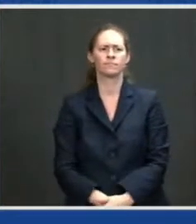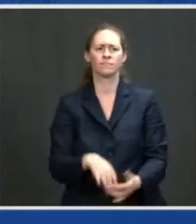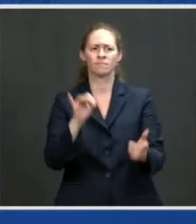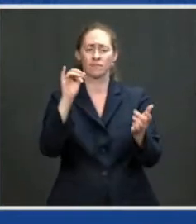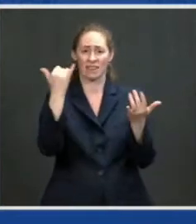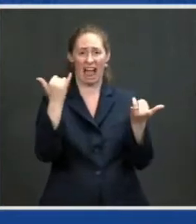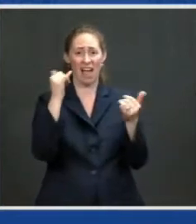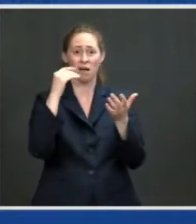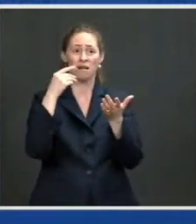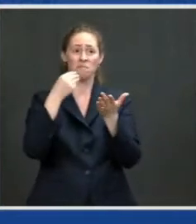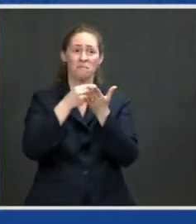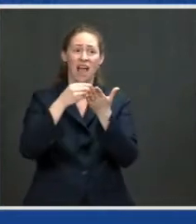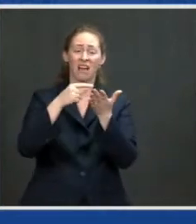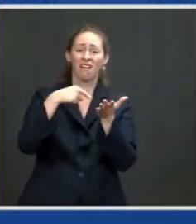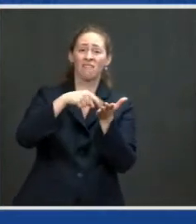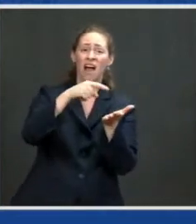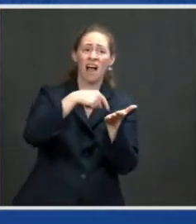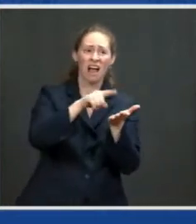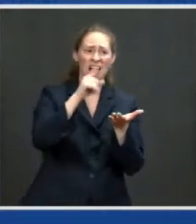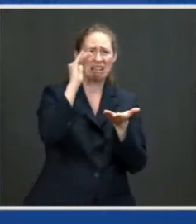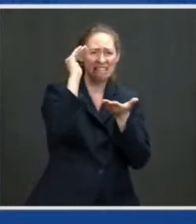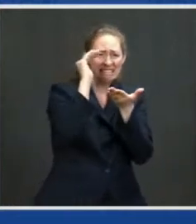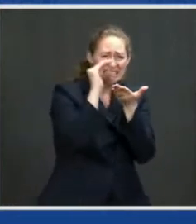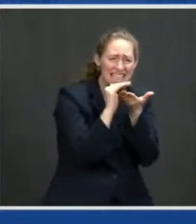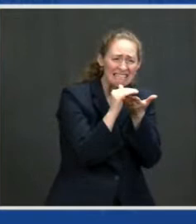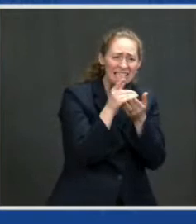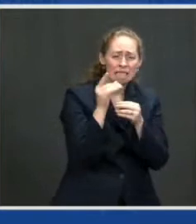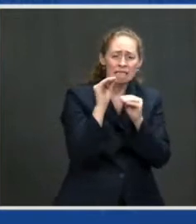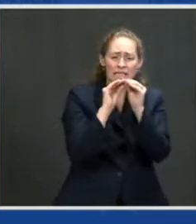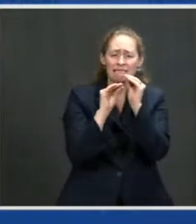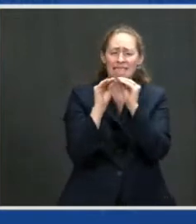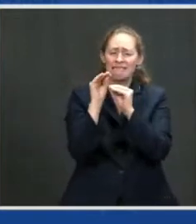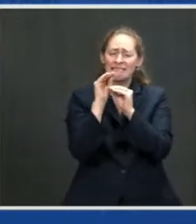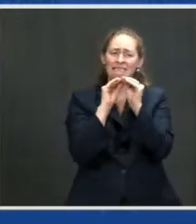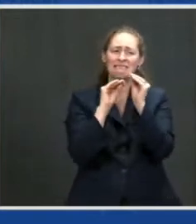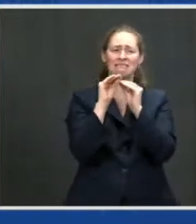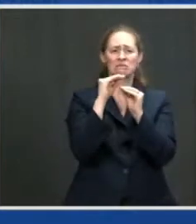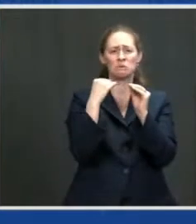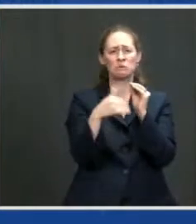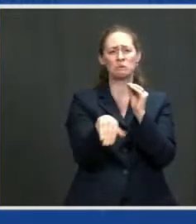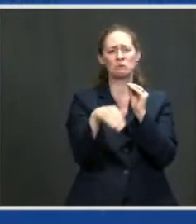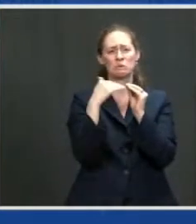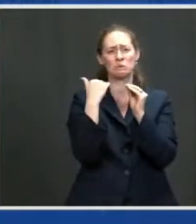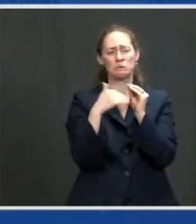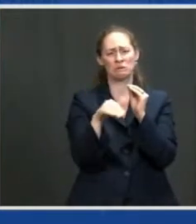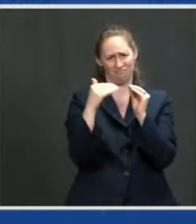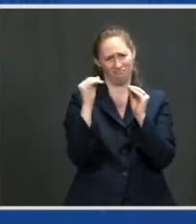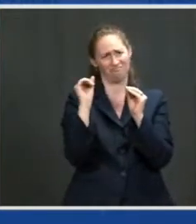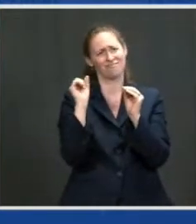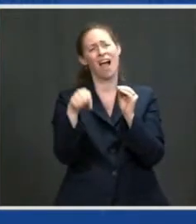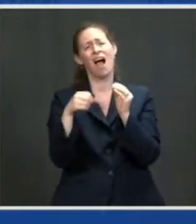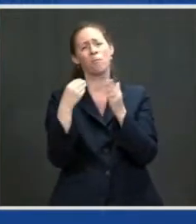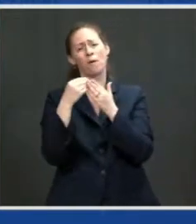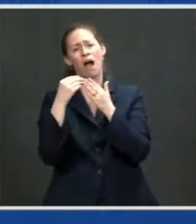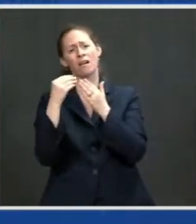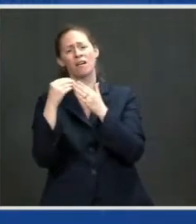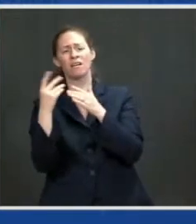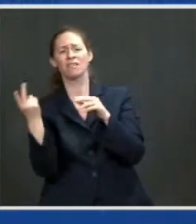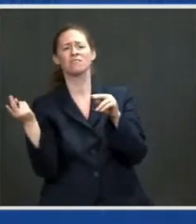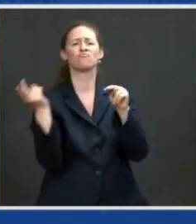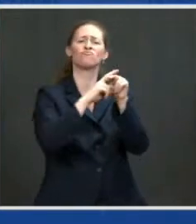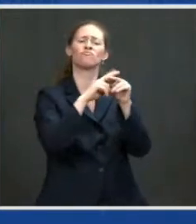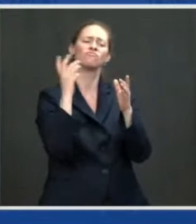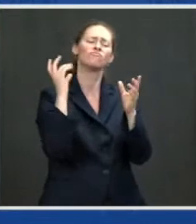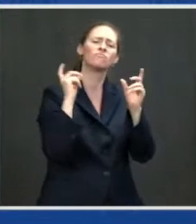been in 70 years. We have more than ample room to raise workers' pays without raising customer prices.